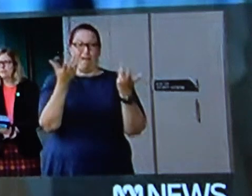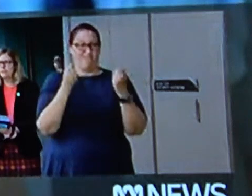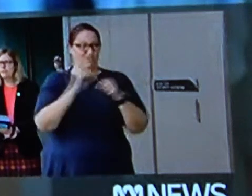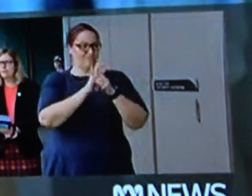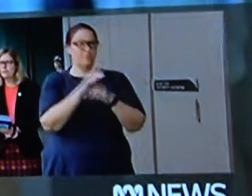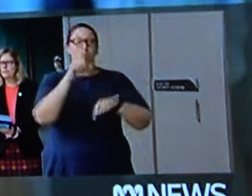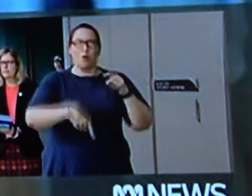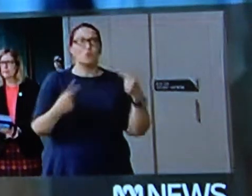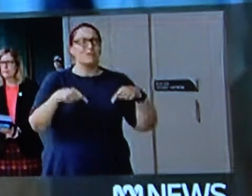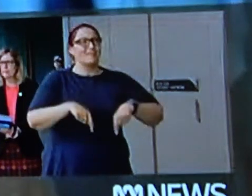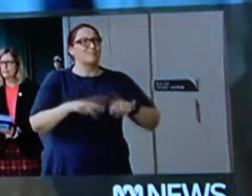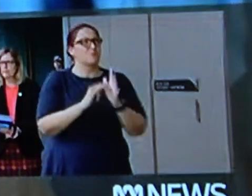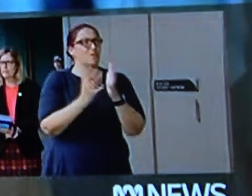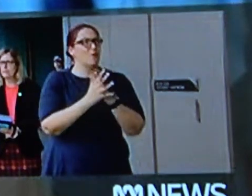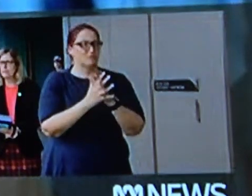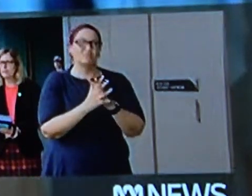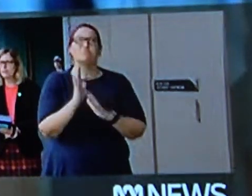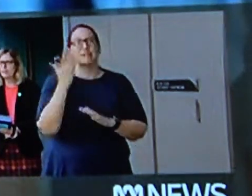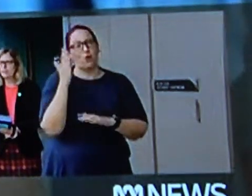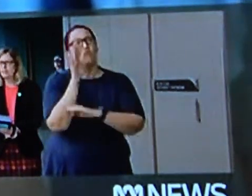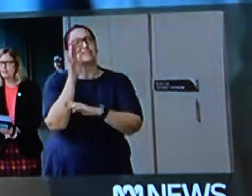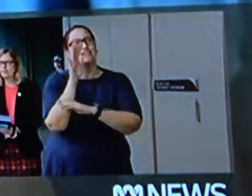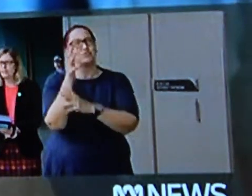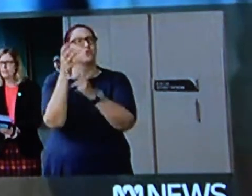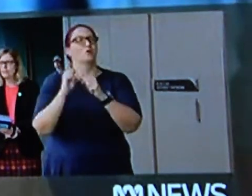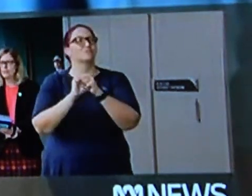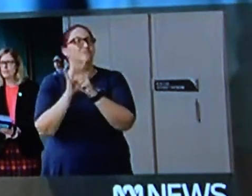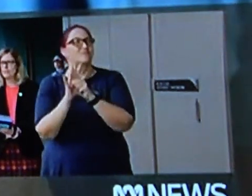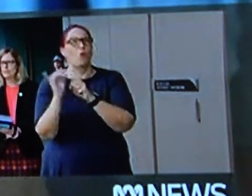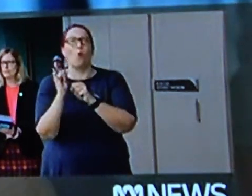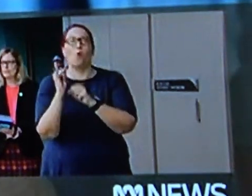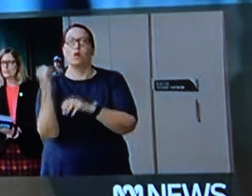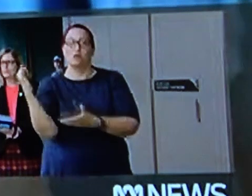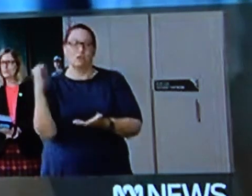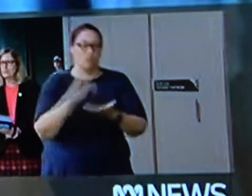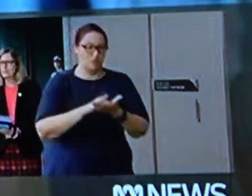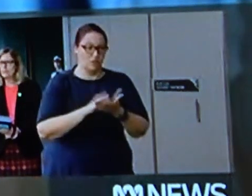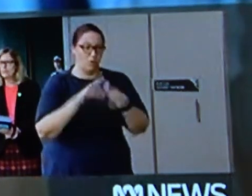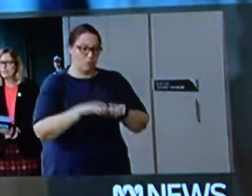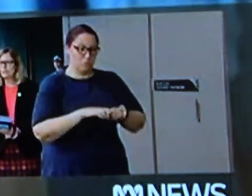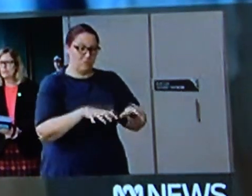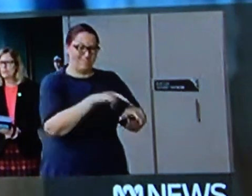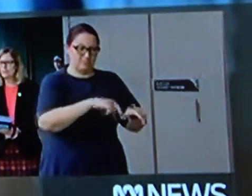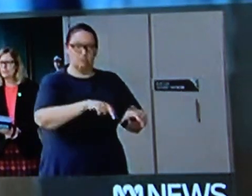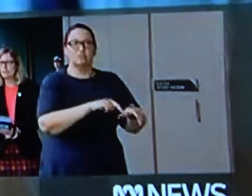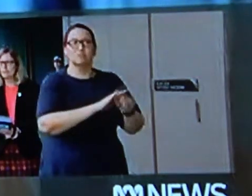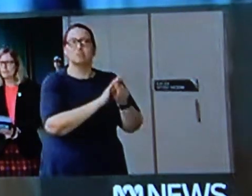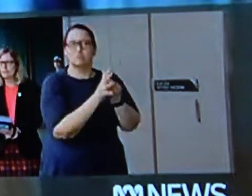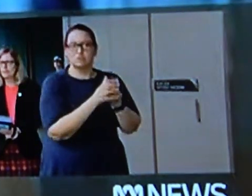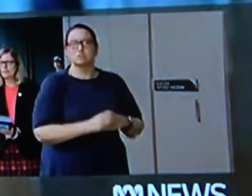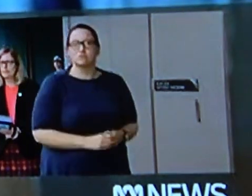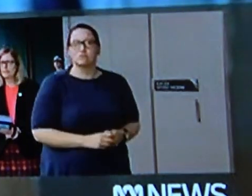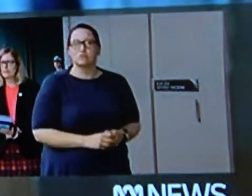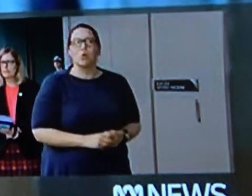been overseas. I also want to say to the people of New South Wales, there isn't anybody anywhere else in the world I'd rather be than in Australia at the